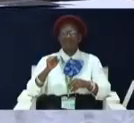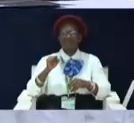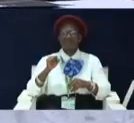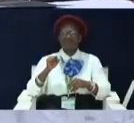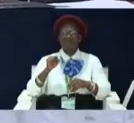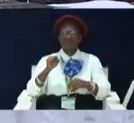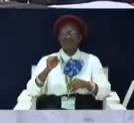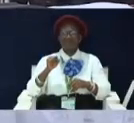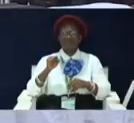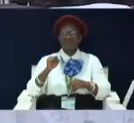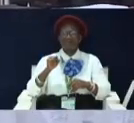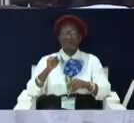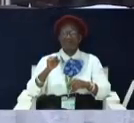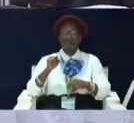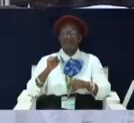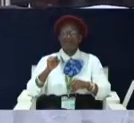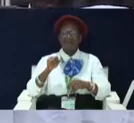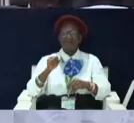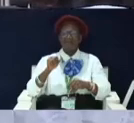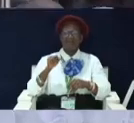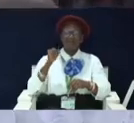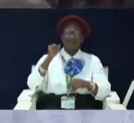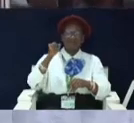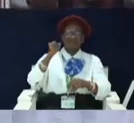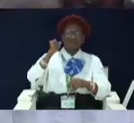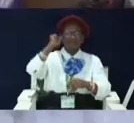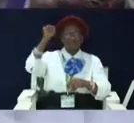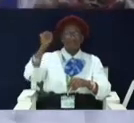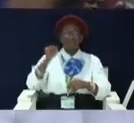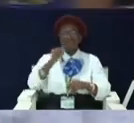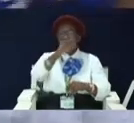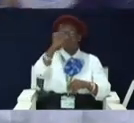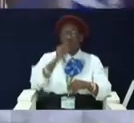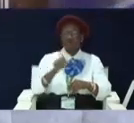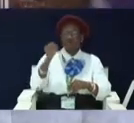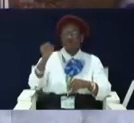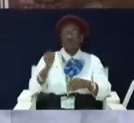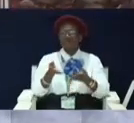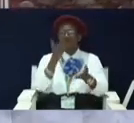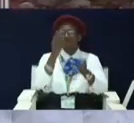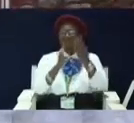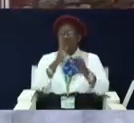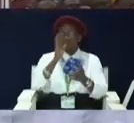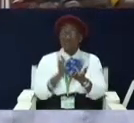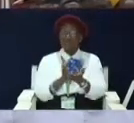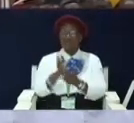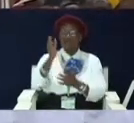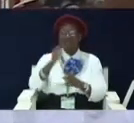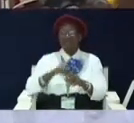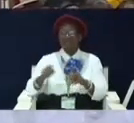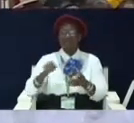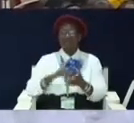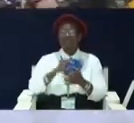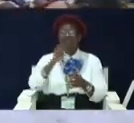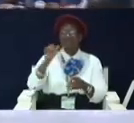bó bá ṣe wù ú ni. His questions will be right, but it's not the kind of answer that you will give